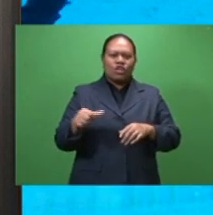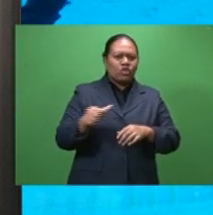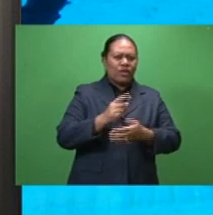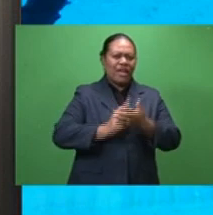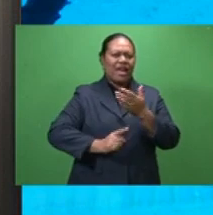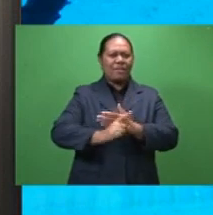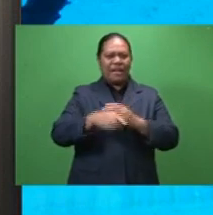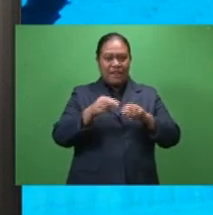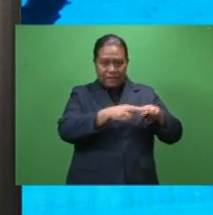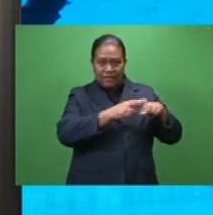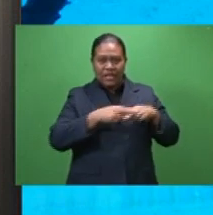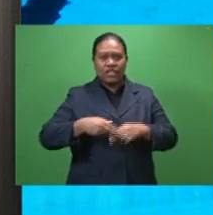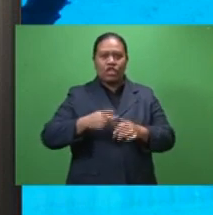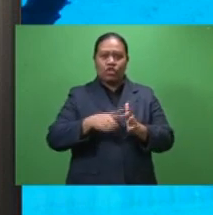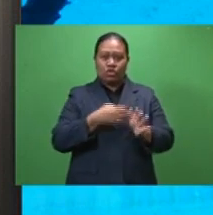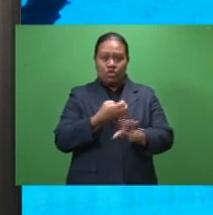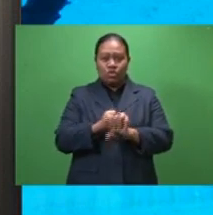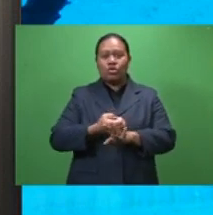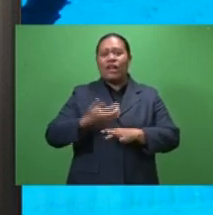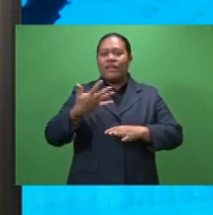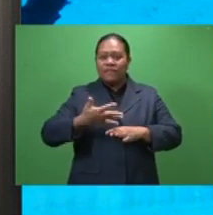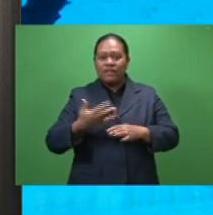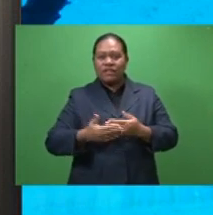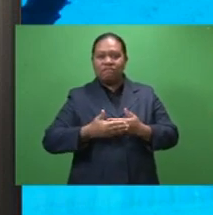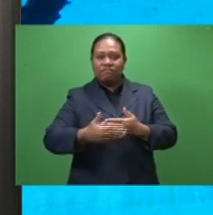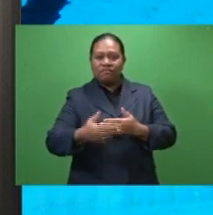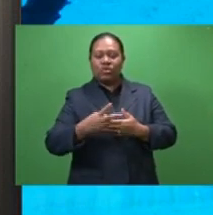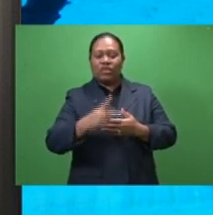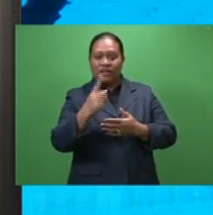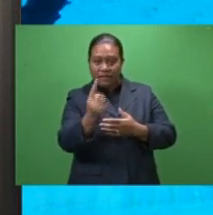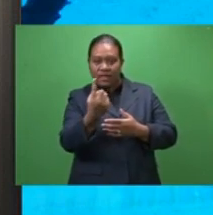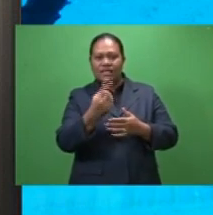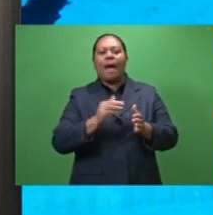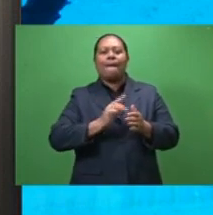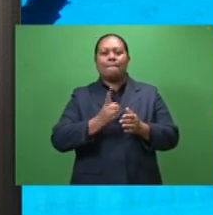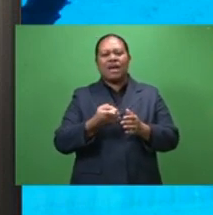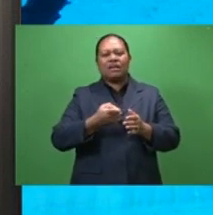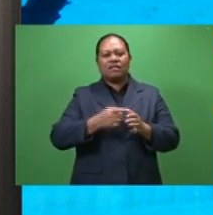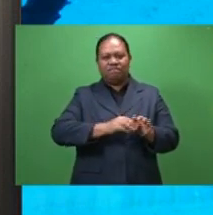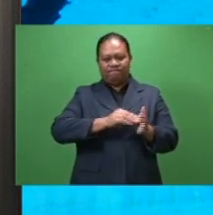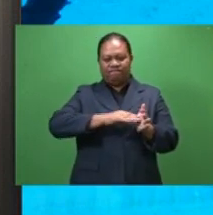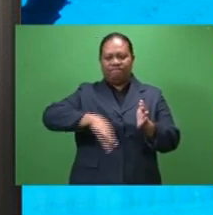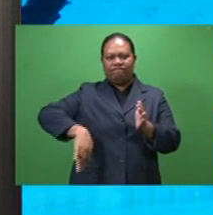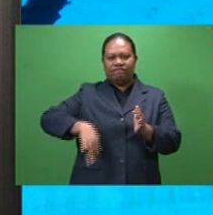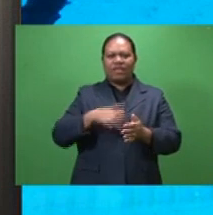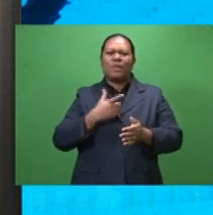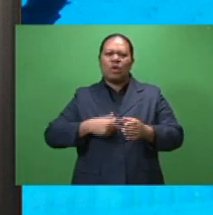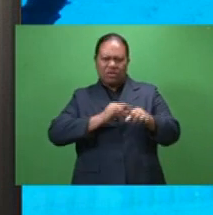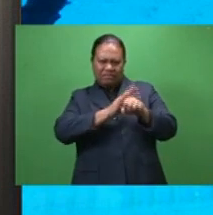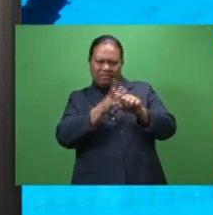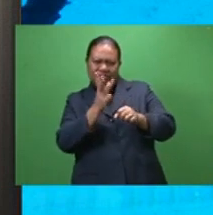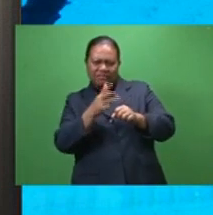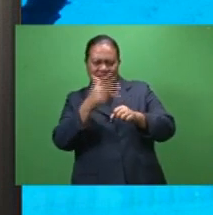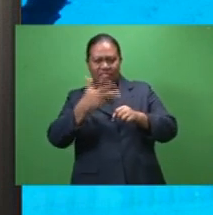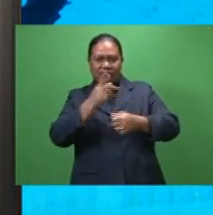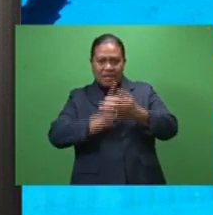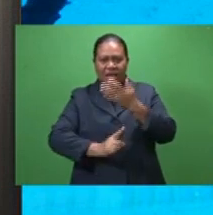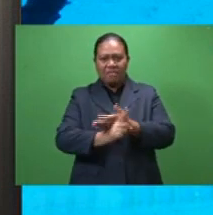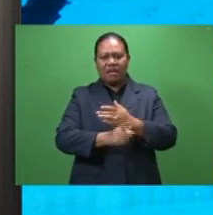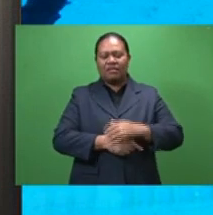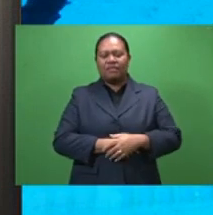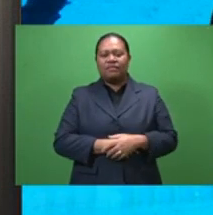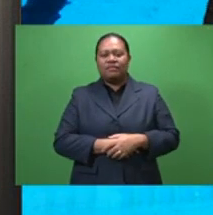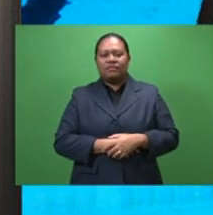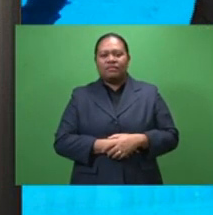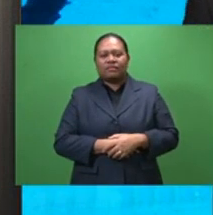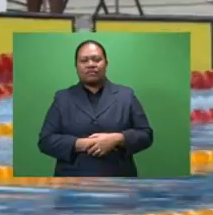held in Fiji from June 15th to the 21st, but has been deferred in light of the COVID-19 pandemic. Karlani Tabi with the details.